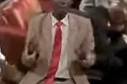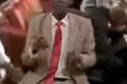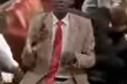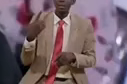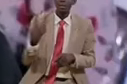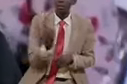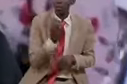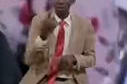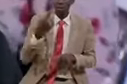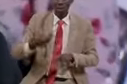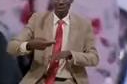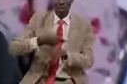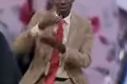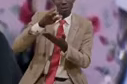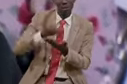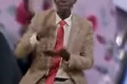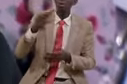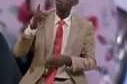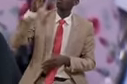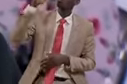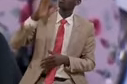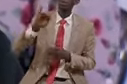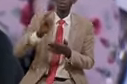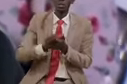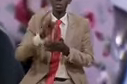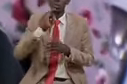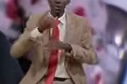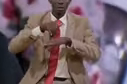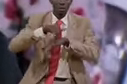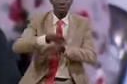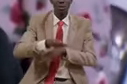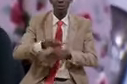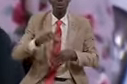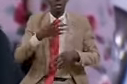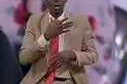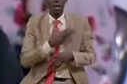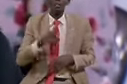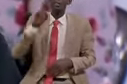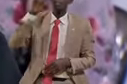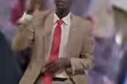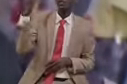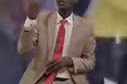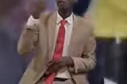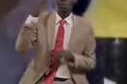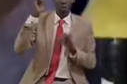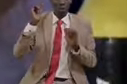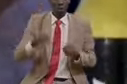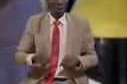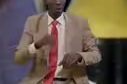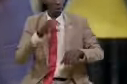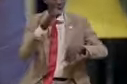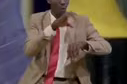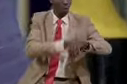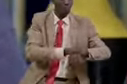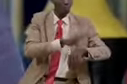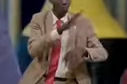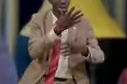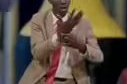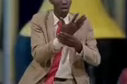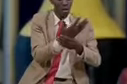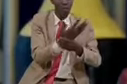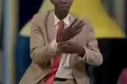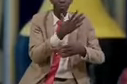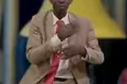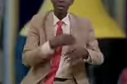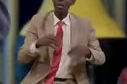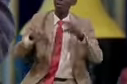for everyone. And now he holds your hand. He holds the hand of the holy God